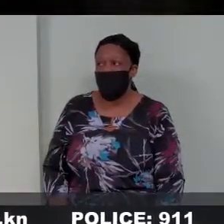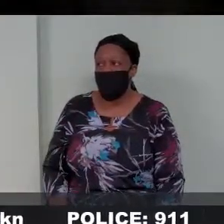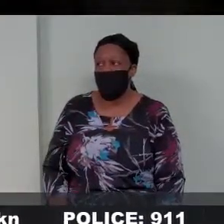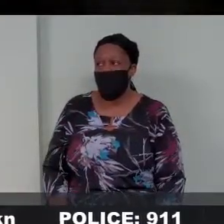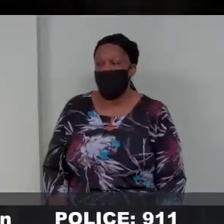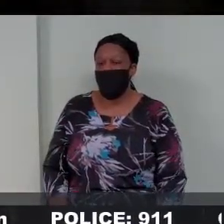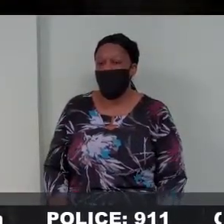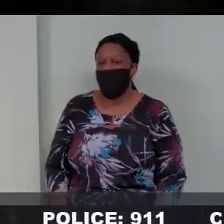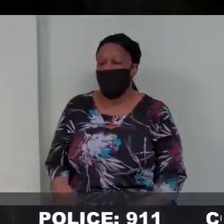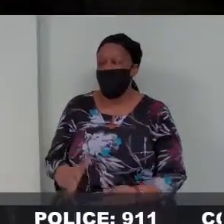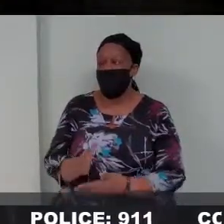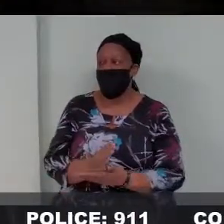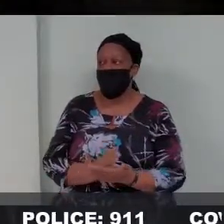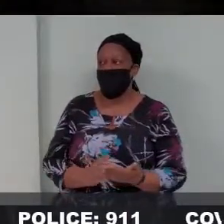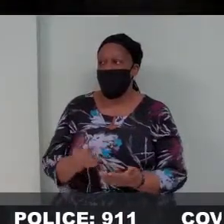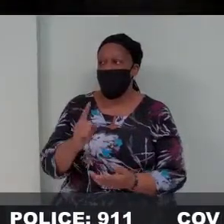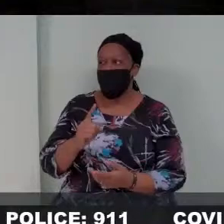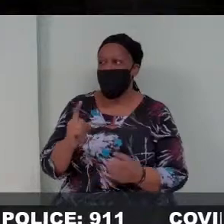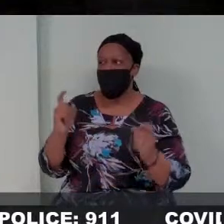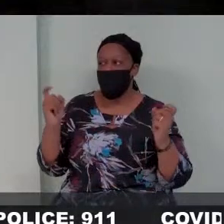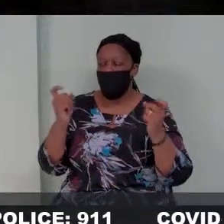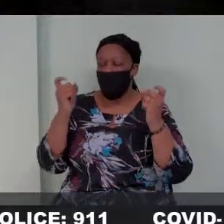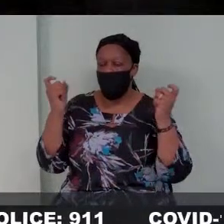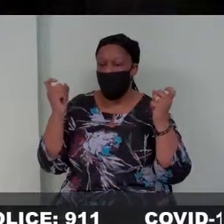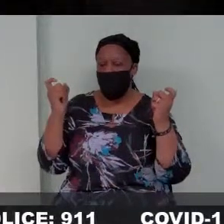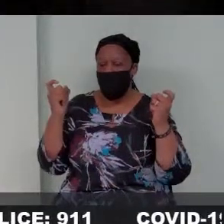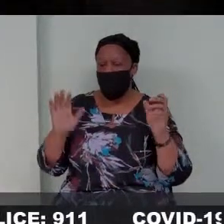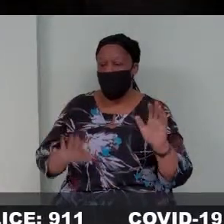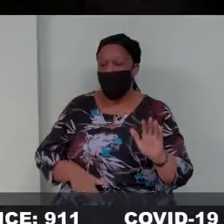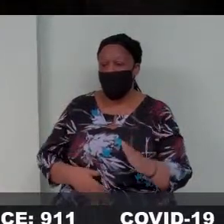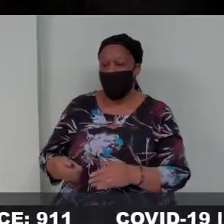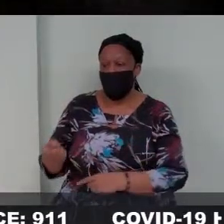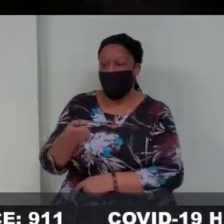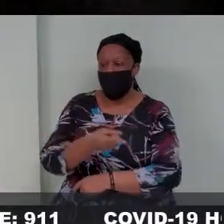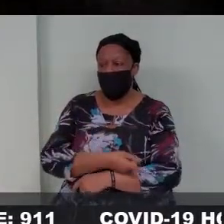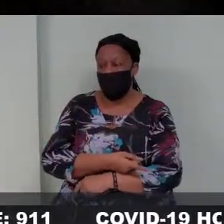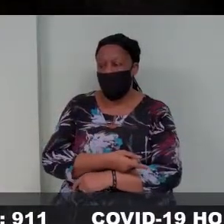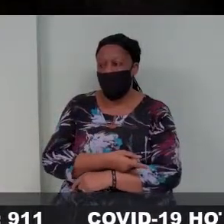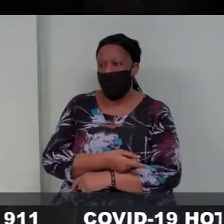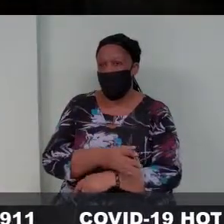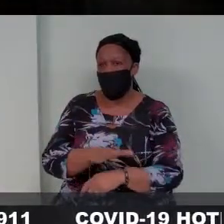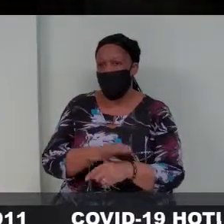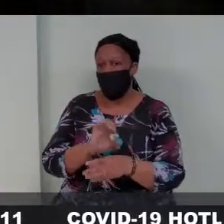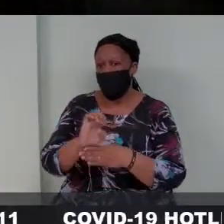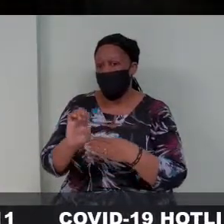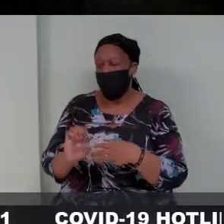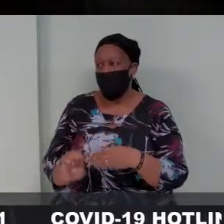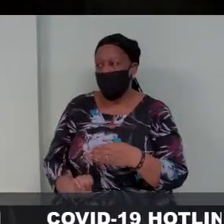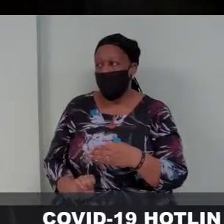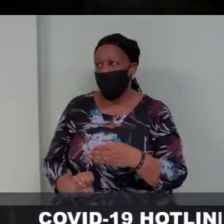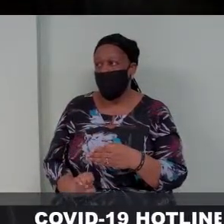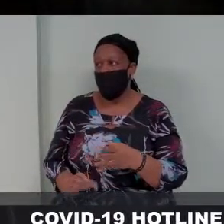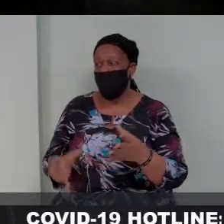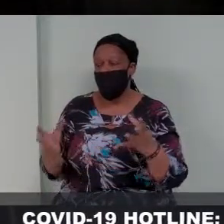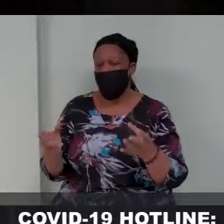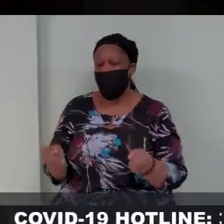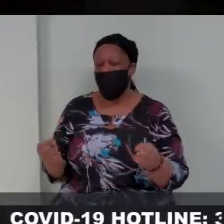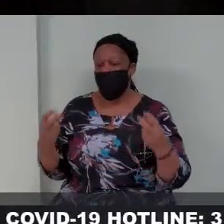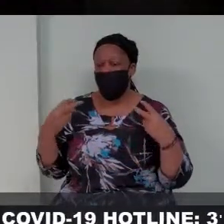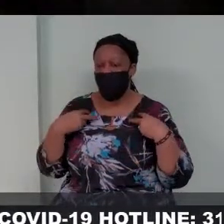Someone who is celebrating a birthday on the weekend wants to have a little